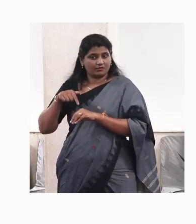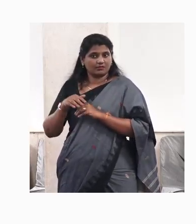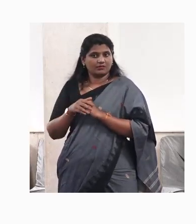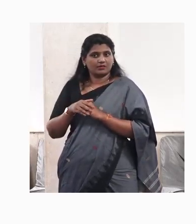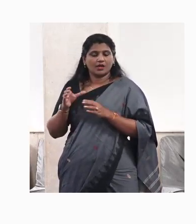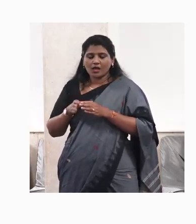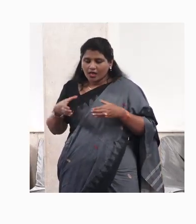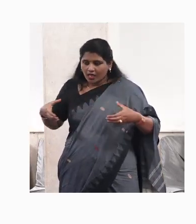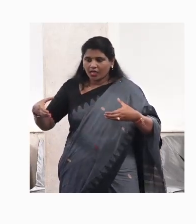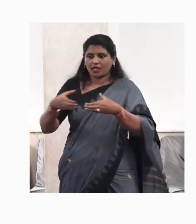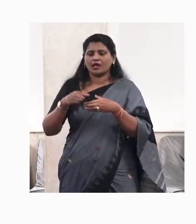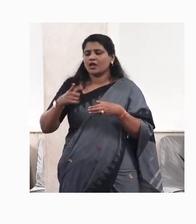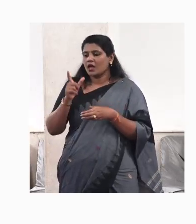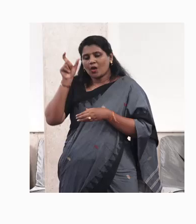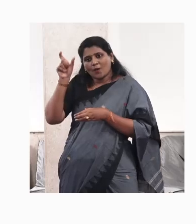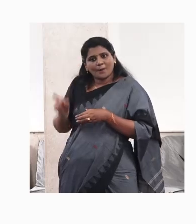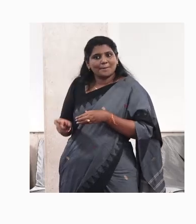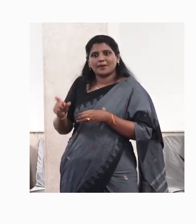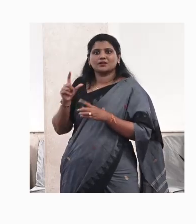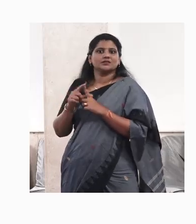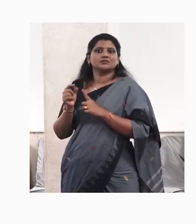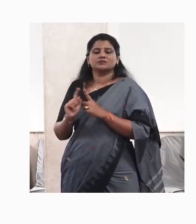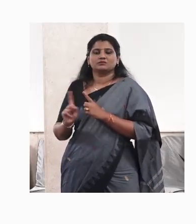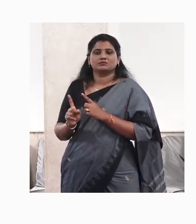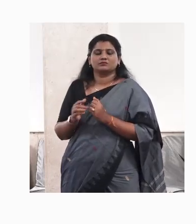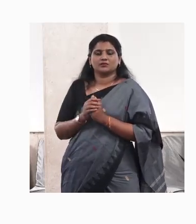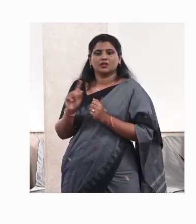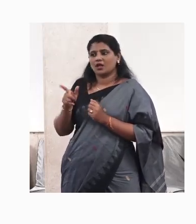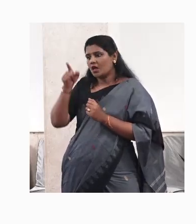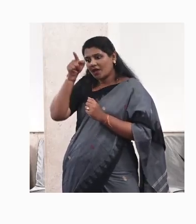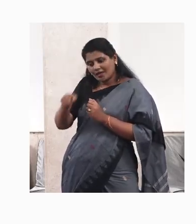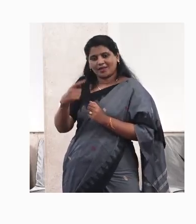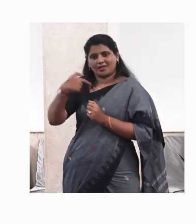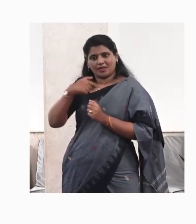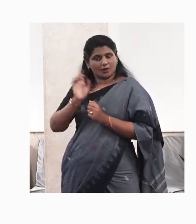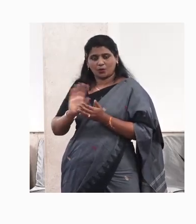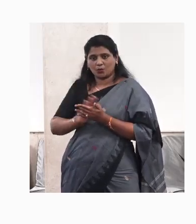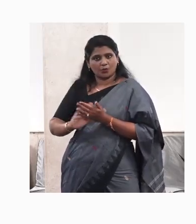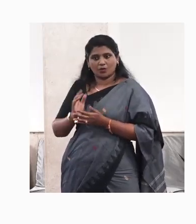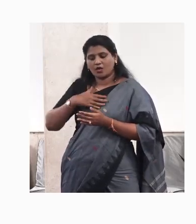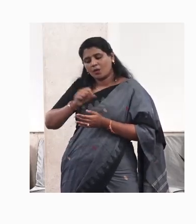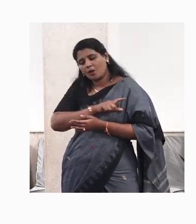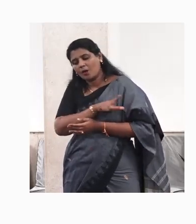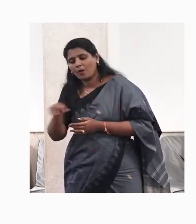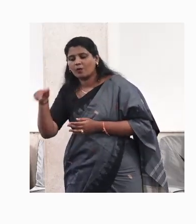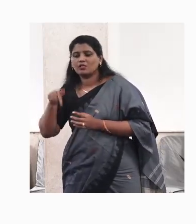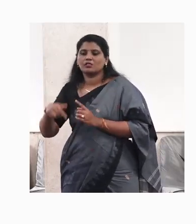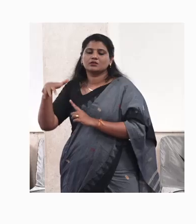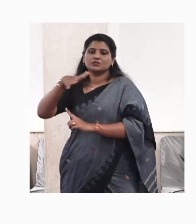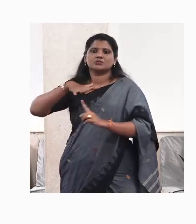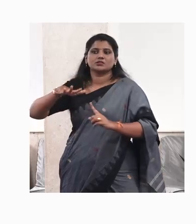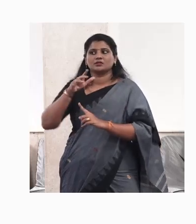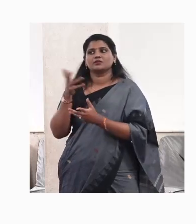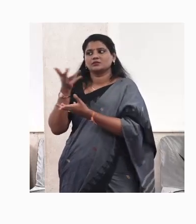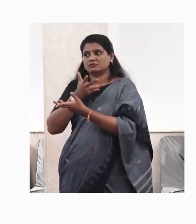coming together. And it's not just about you or the co-therapist, but really about everybody in that situation having a